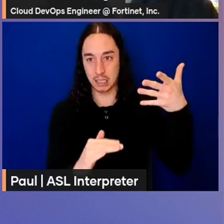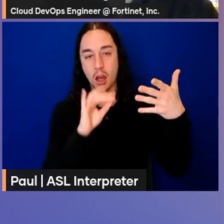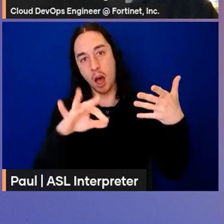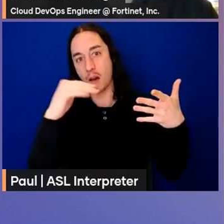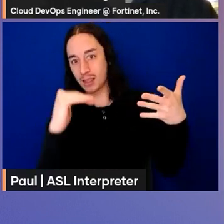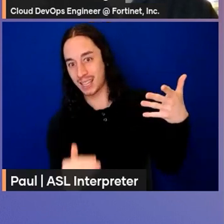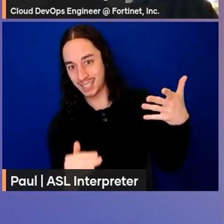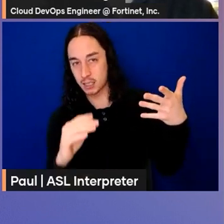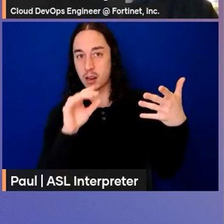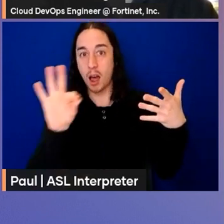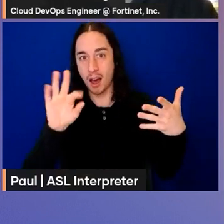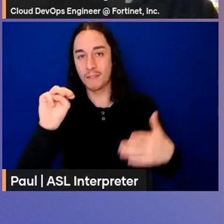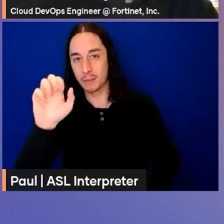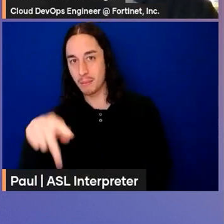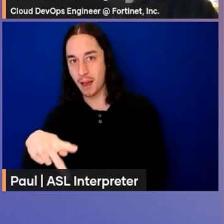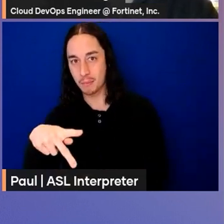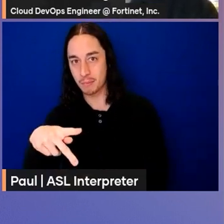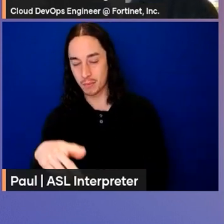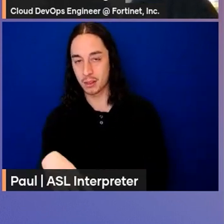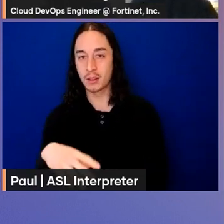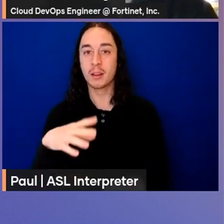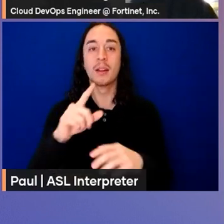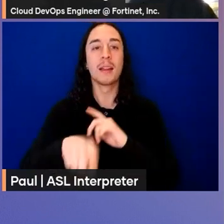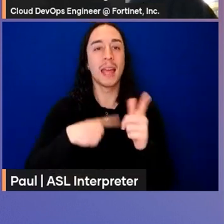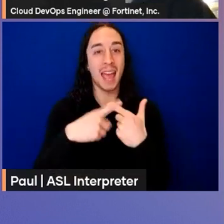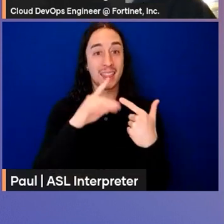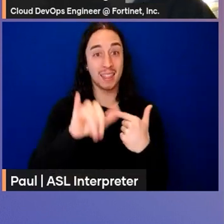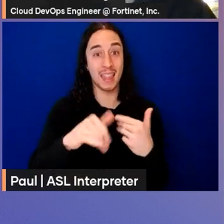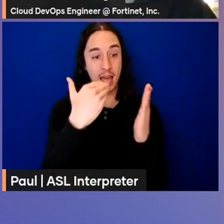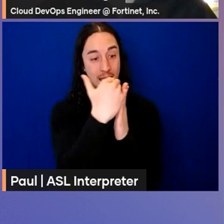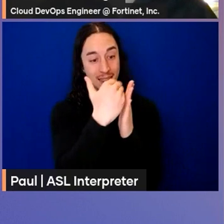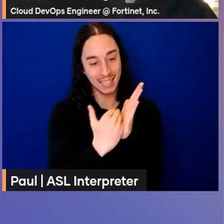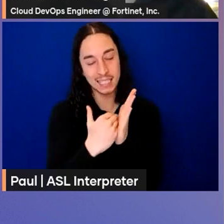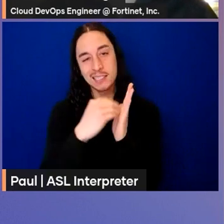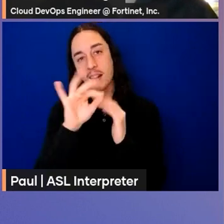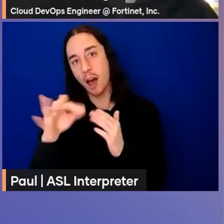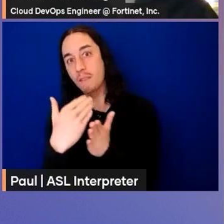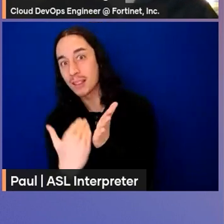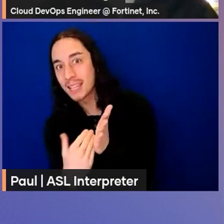maps. And then I take that list of maps